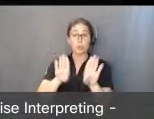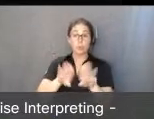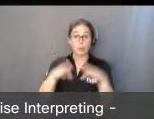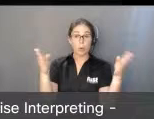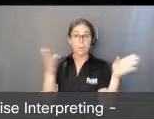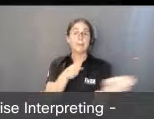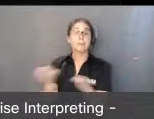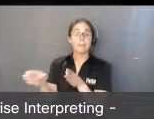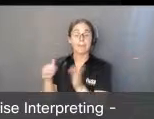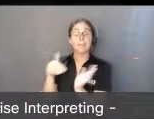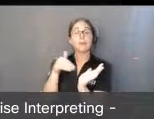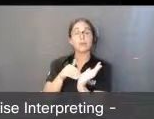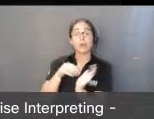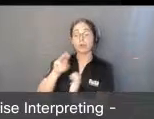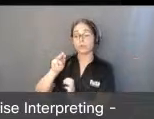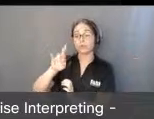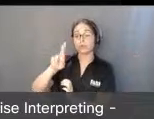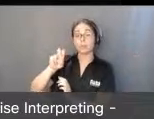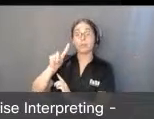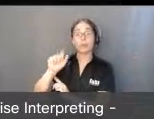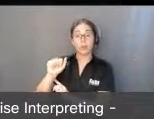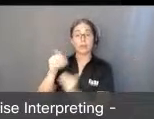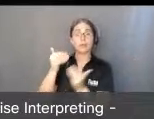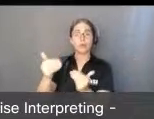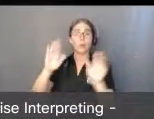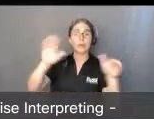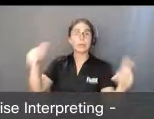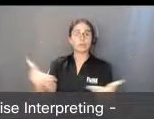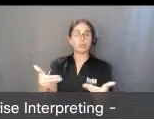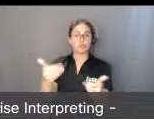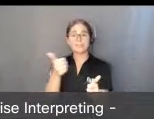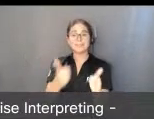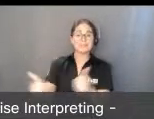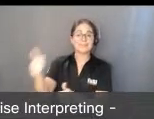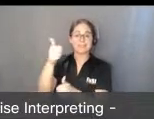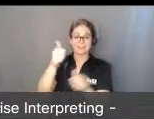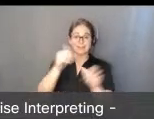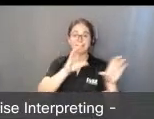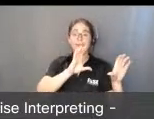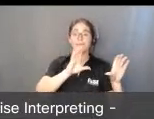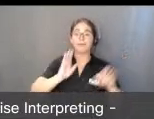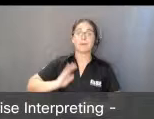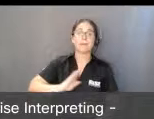Miranda, I'd like you to introduce your executive cabinet to present.